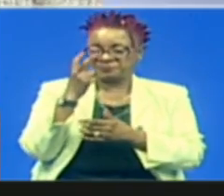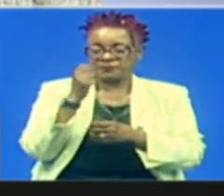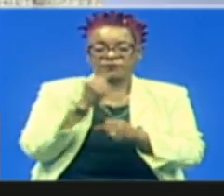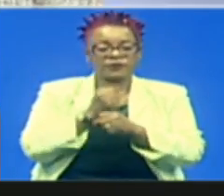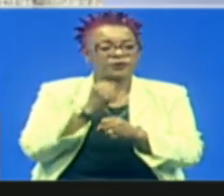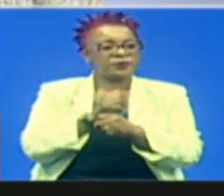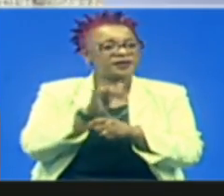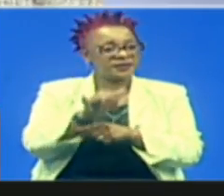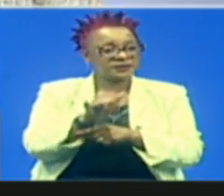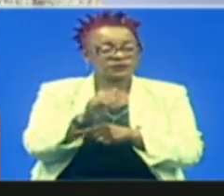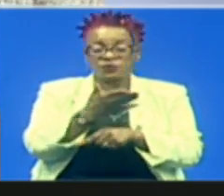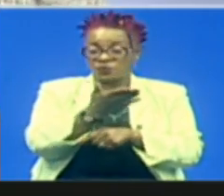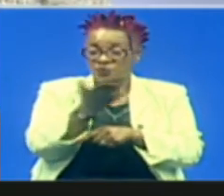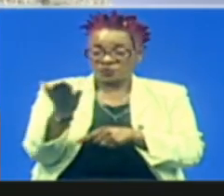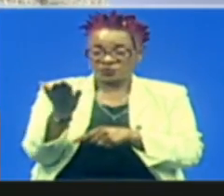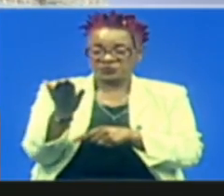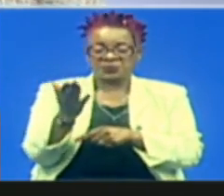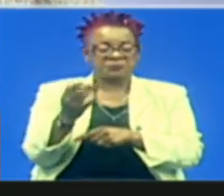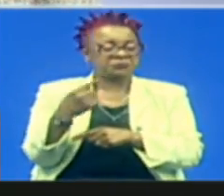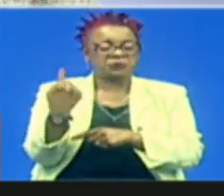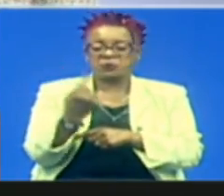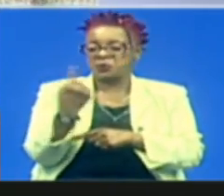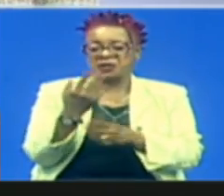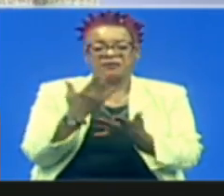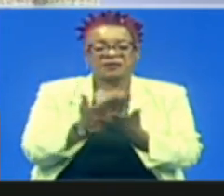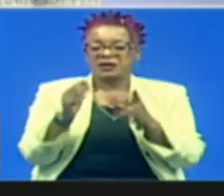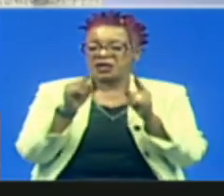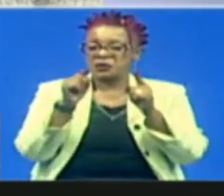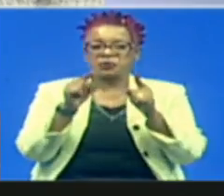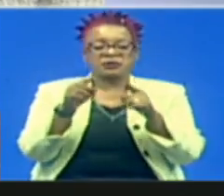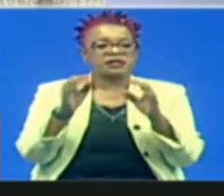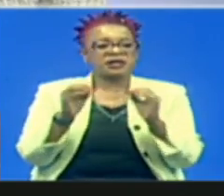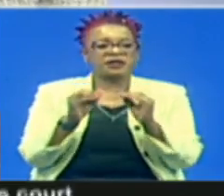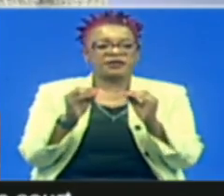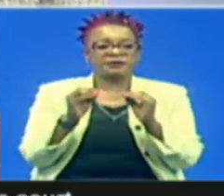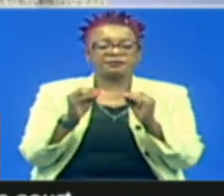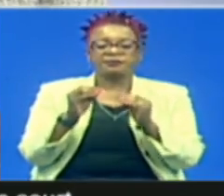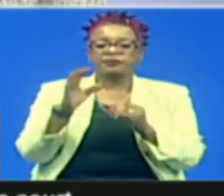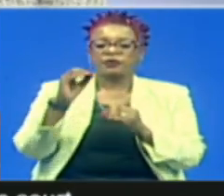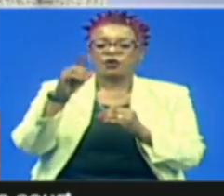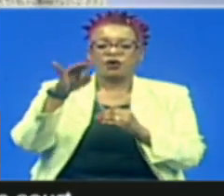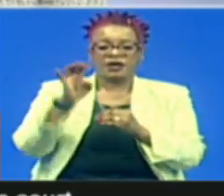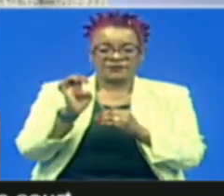And those are not the only crimes she accuses him of. NTV's Olive Burrows